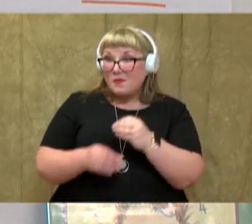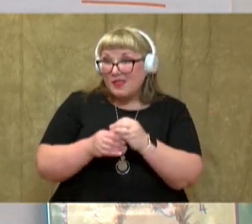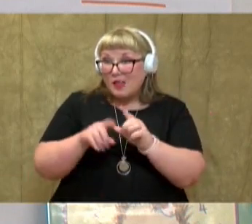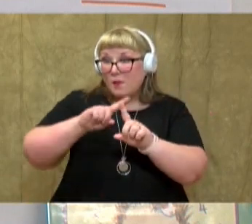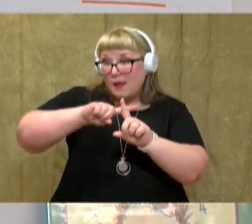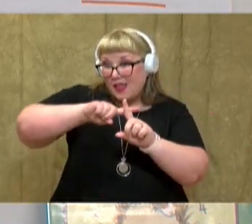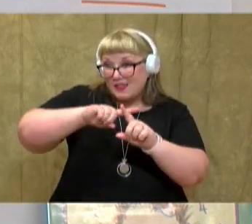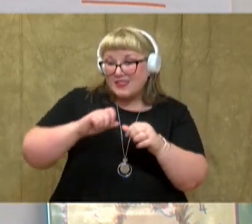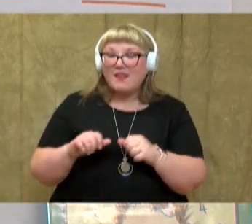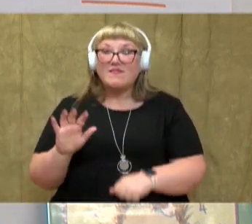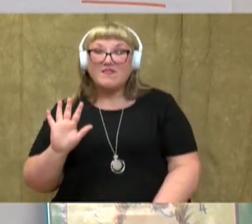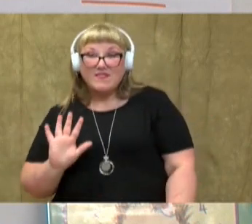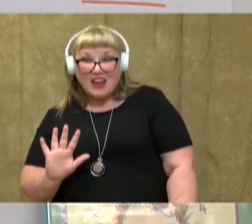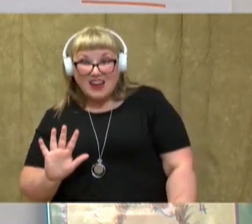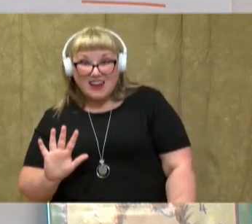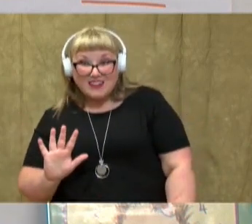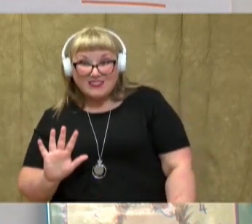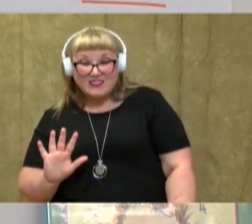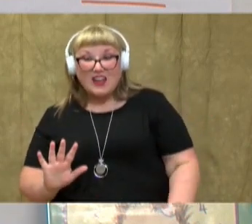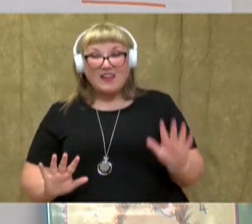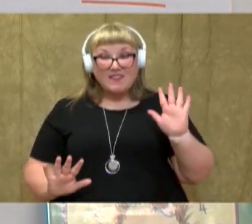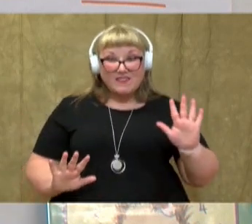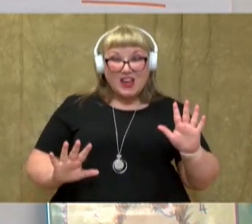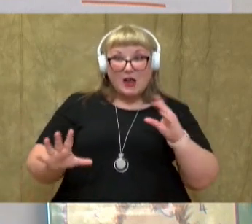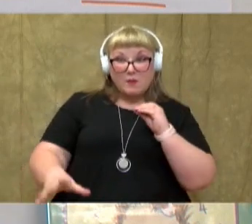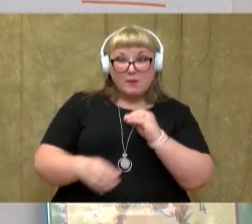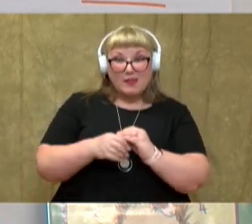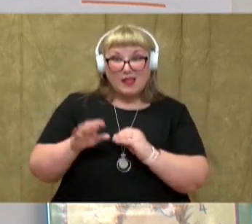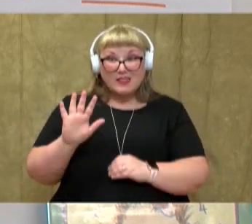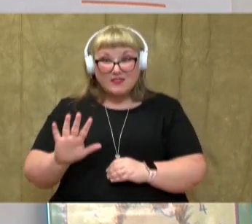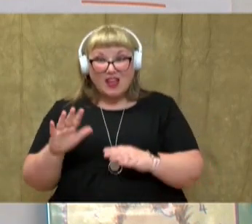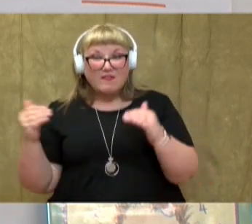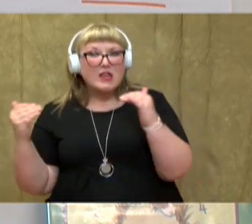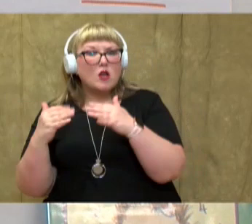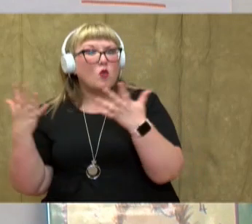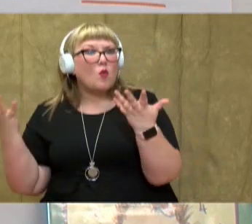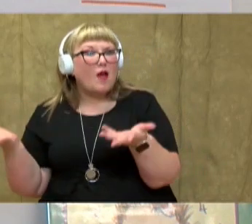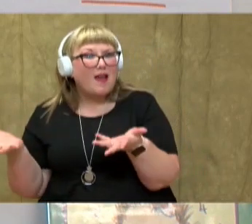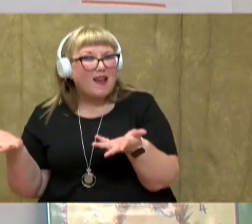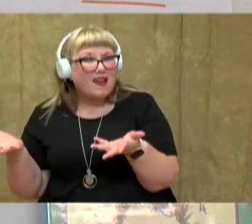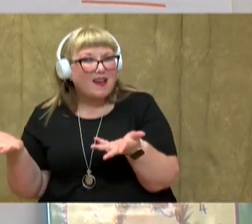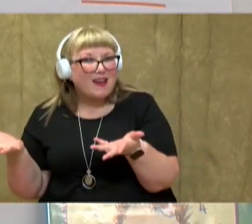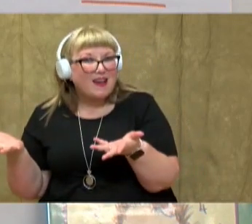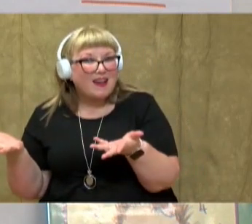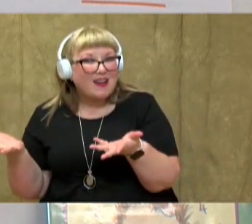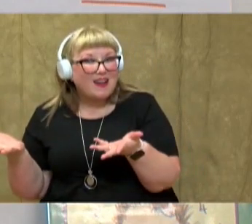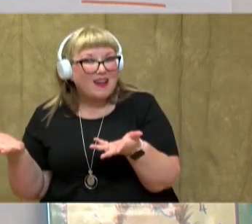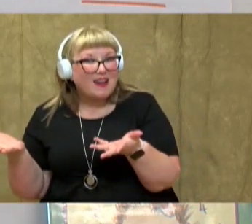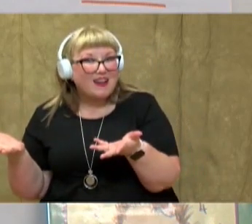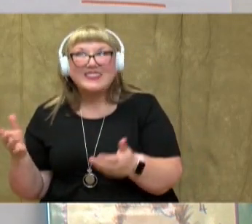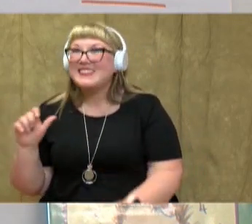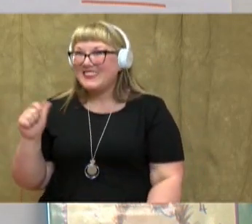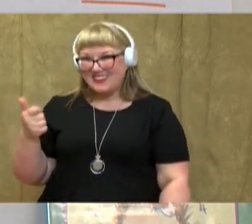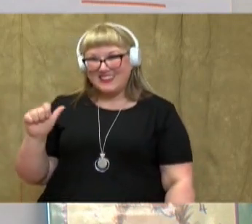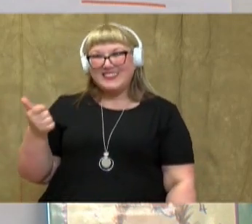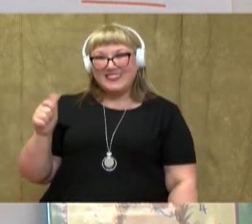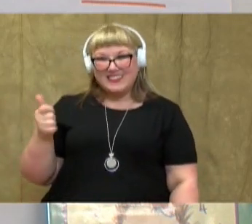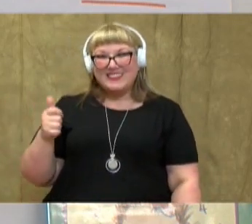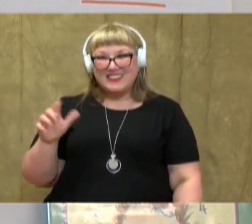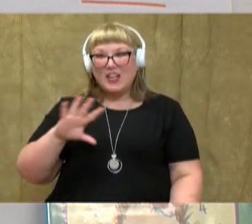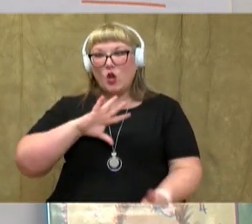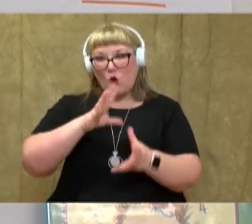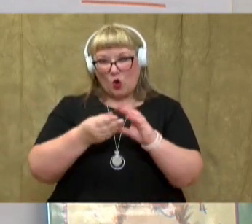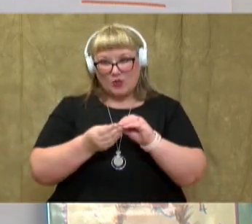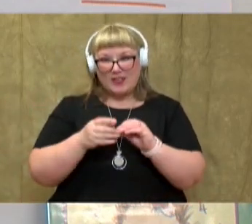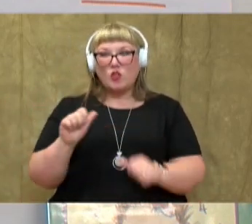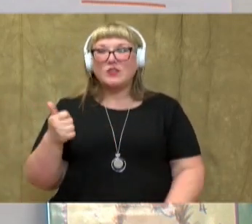plus five guinea pigs in the green basket equals how many altogether? 10